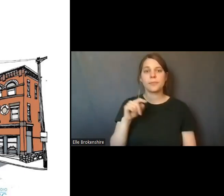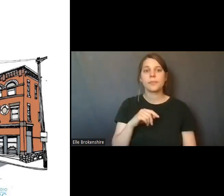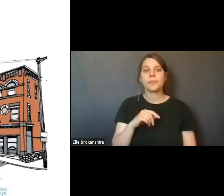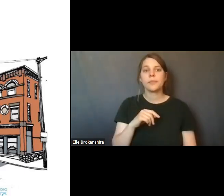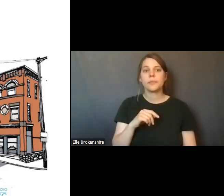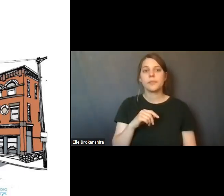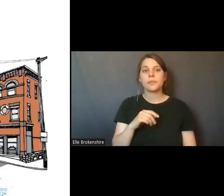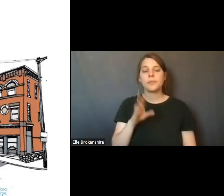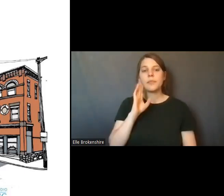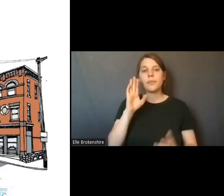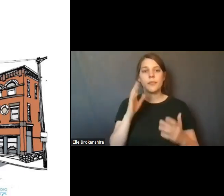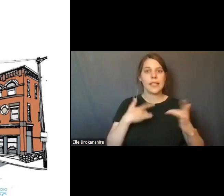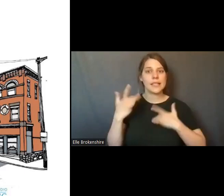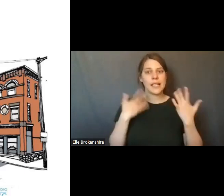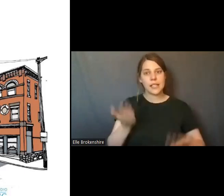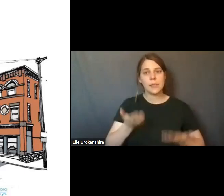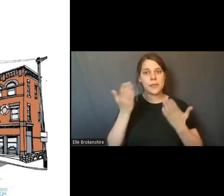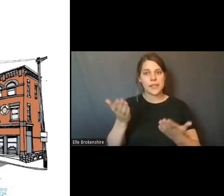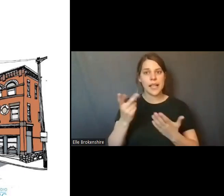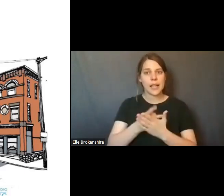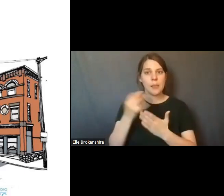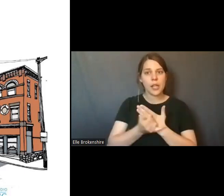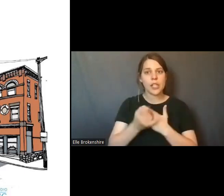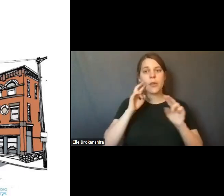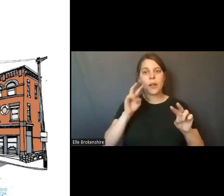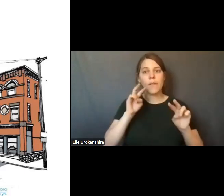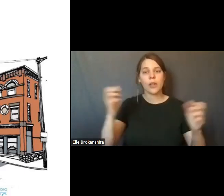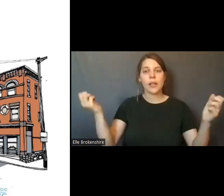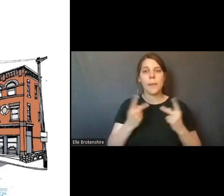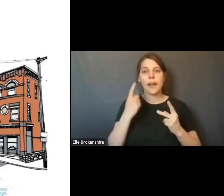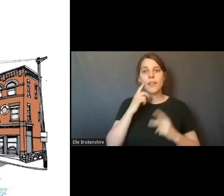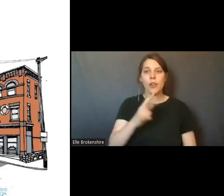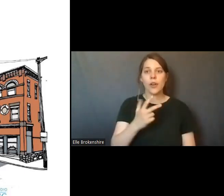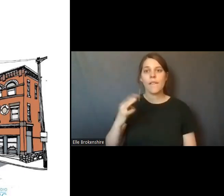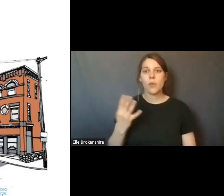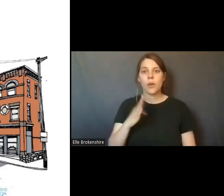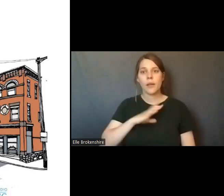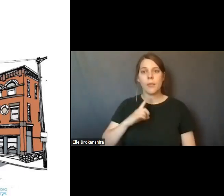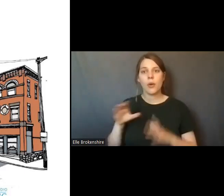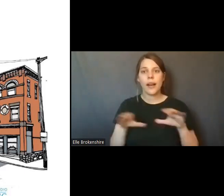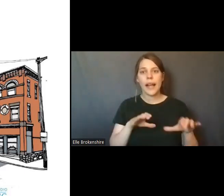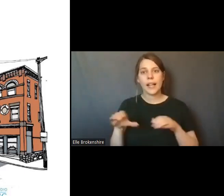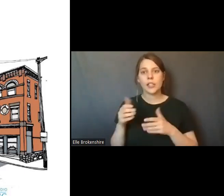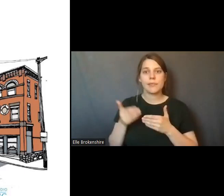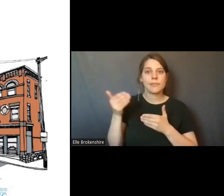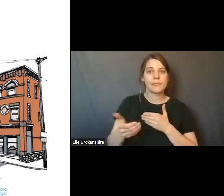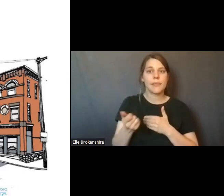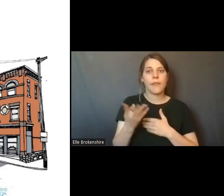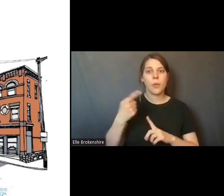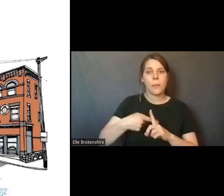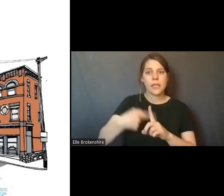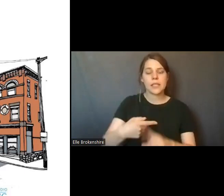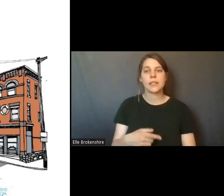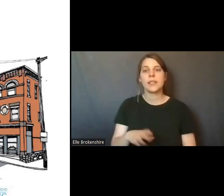this project, and we look forward to returning for the 3rd and 4th board action in the coming months. The developer,